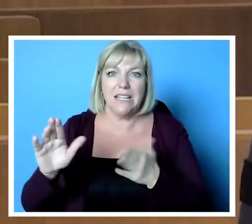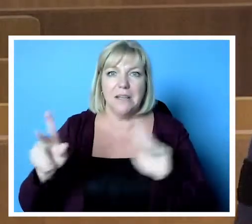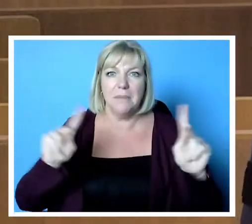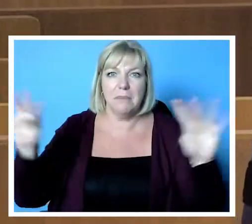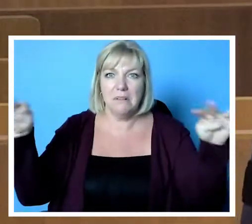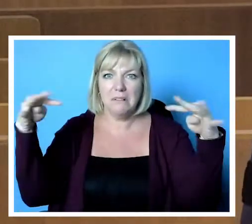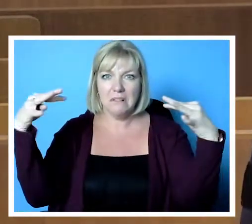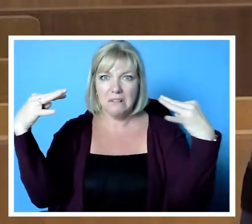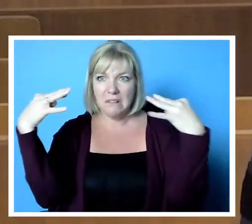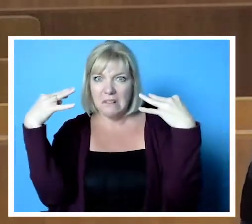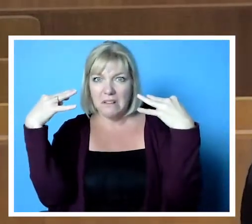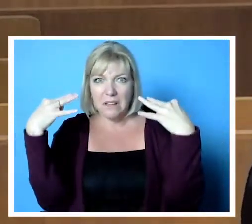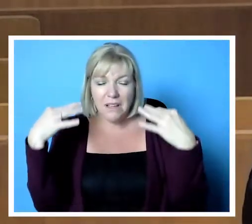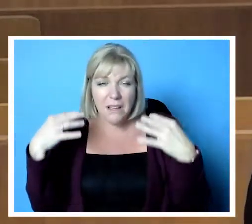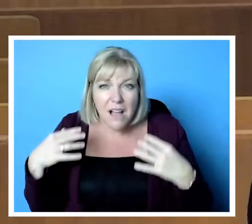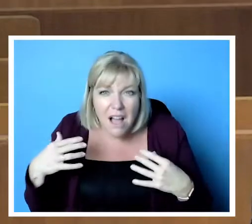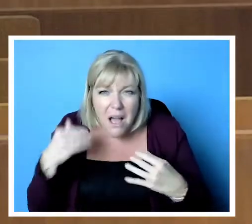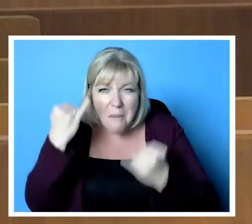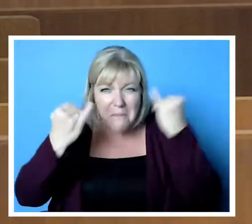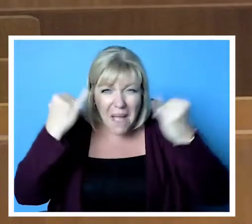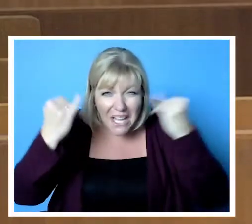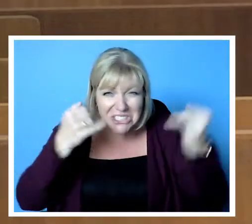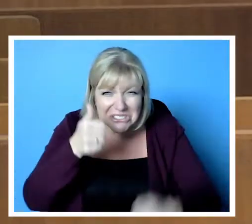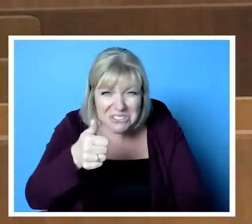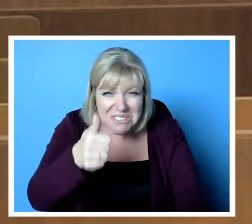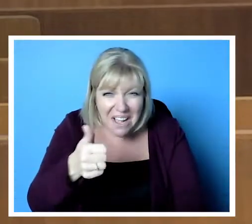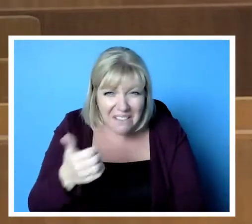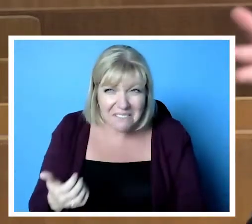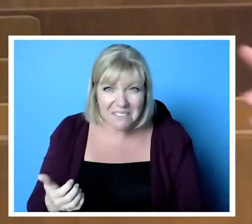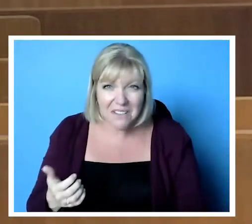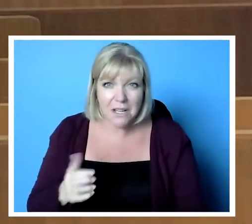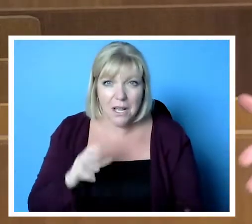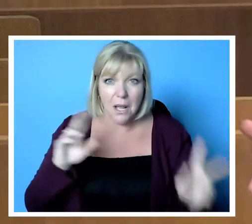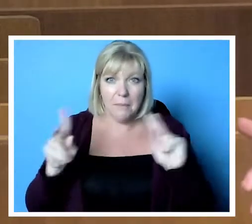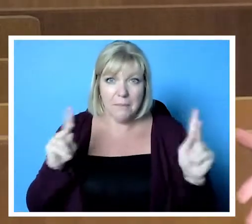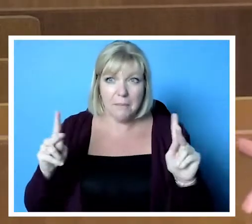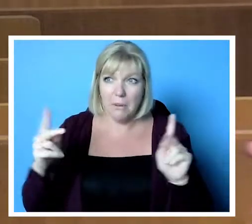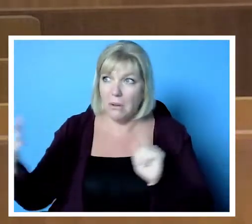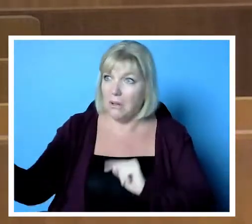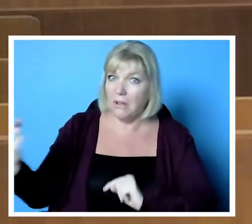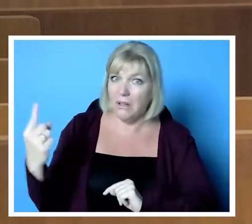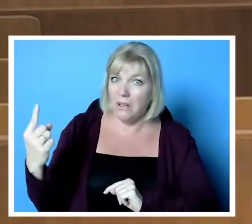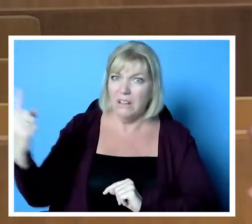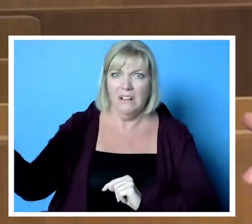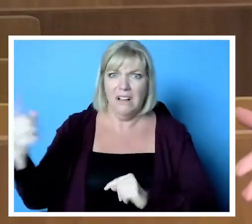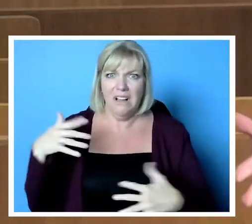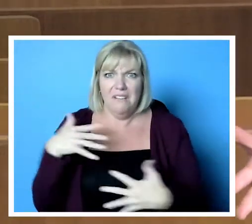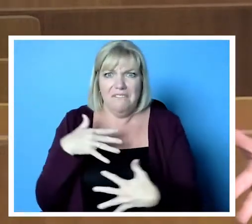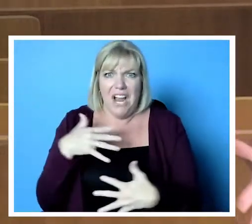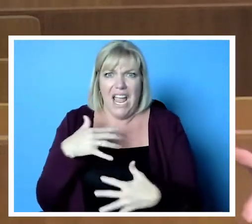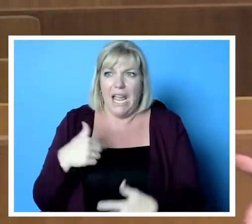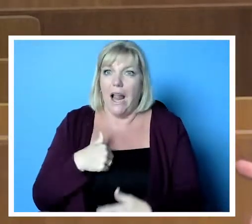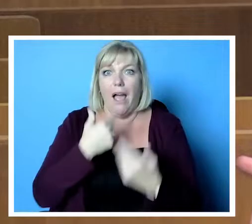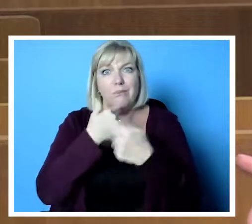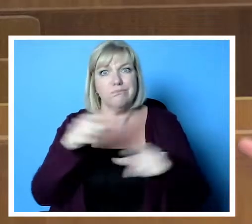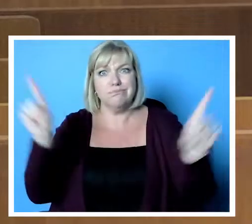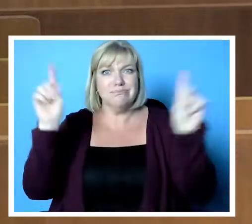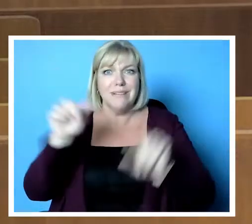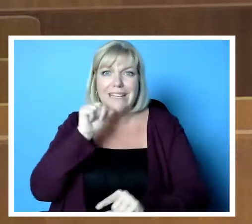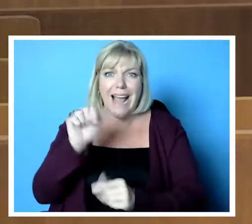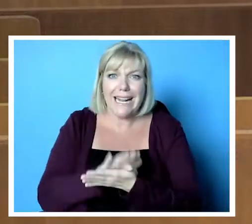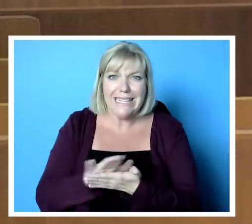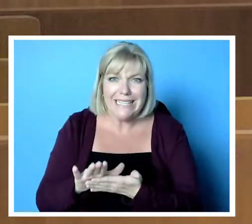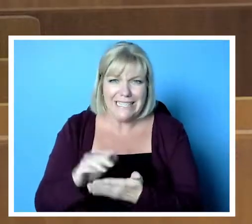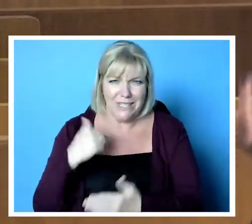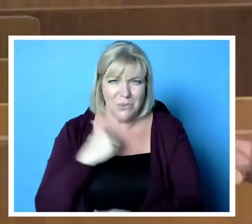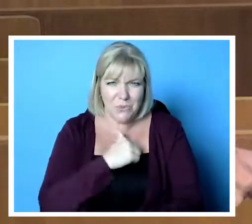anyone. Can you imagine? No one would want to be within 10 feet of someone announcing they were unclean. We